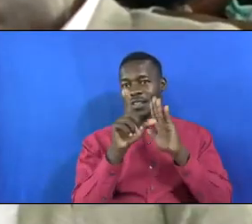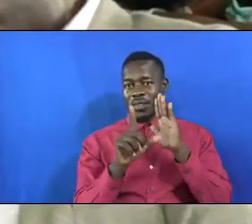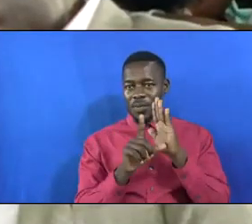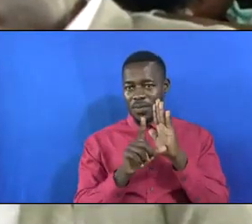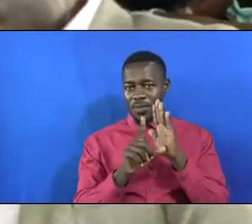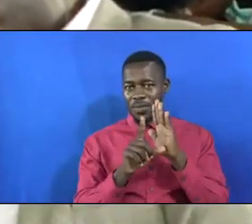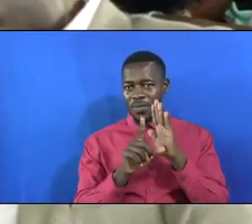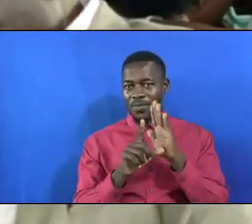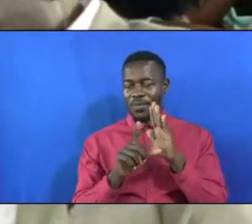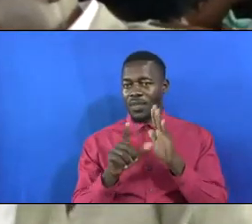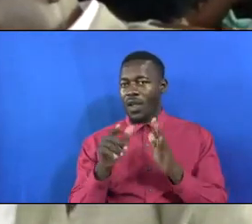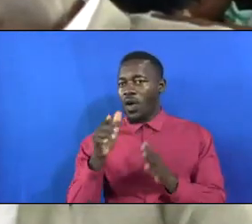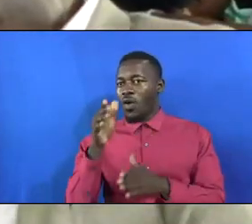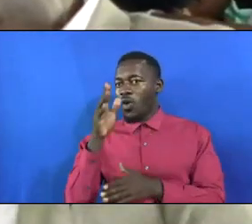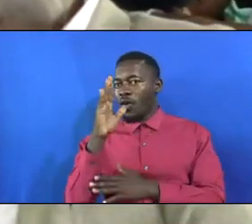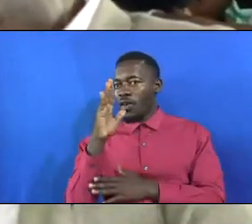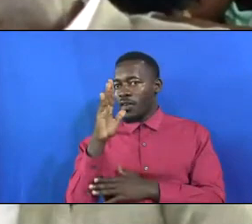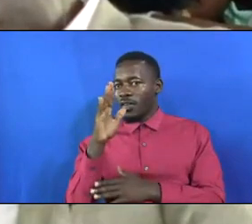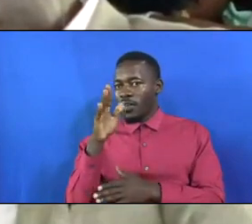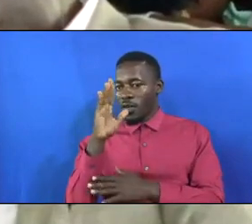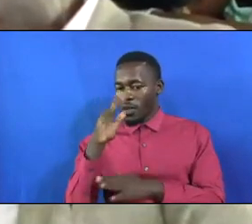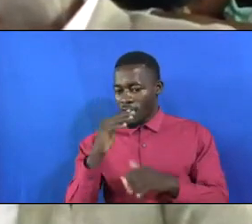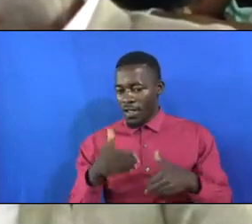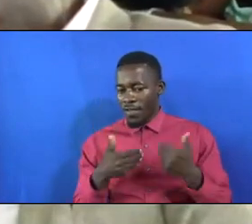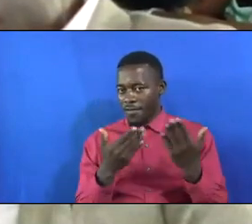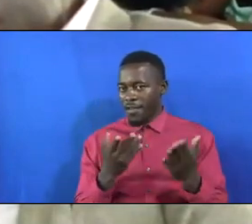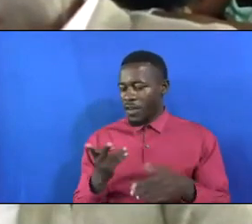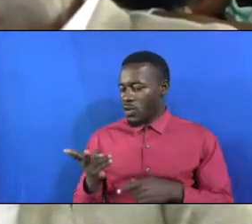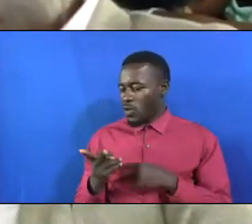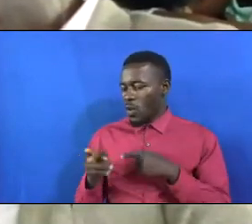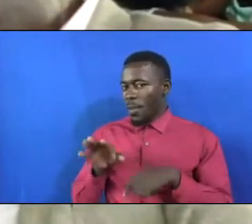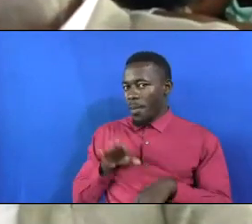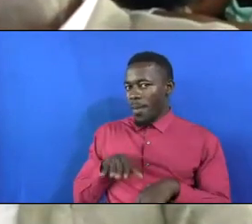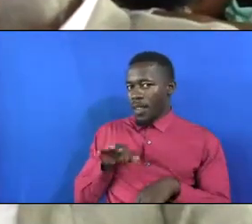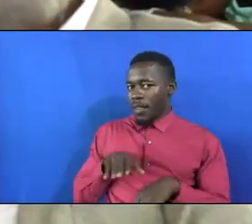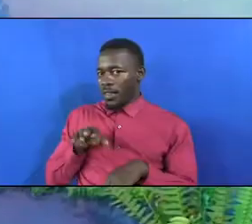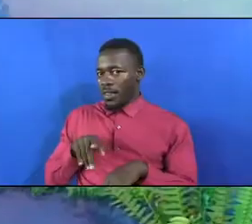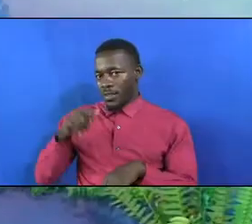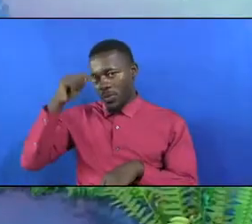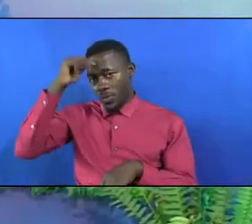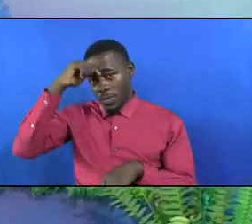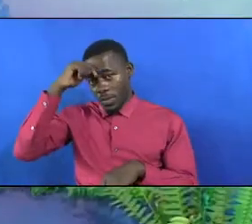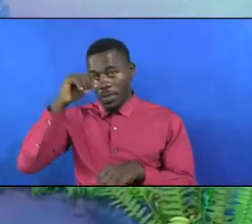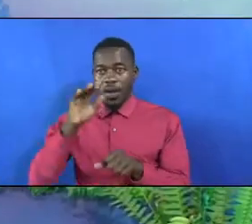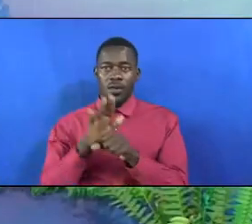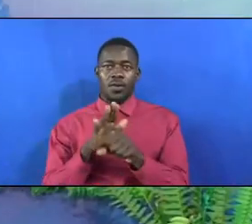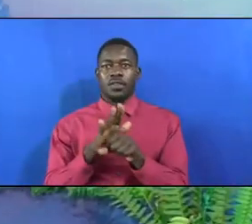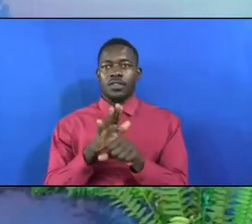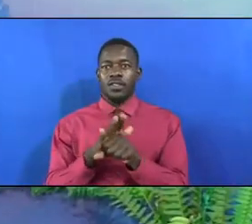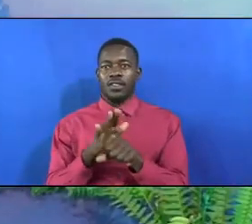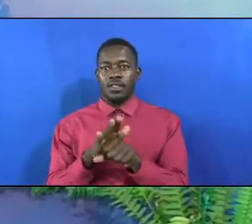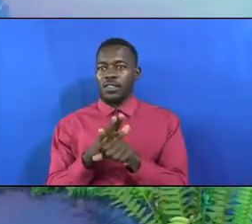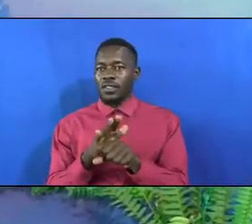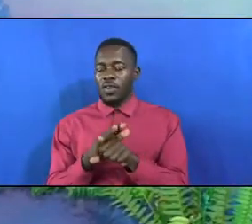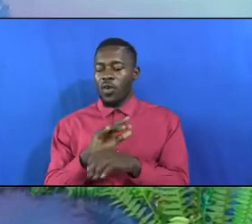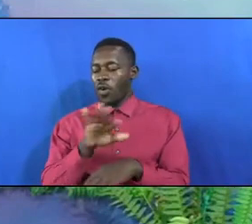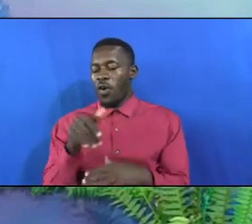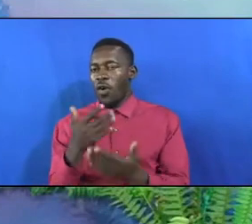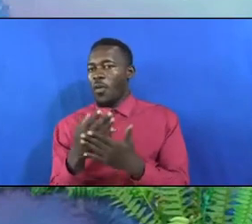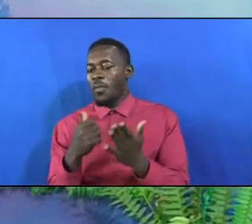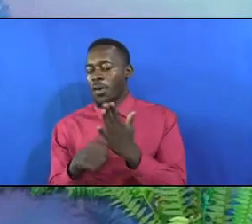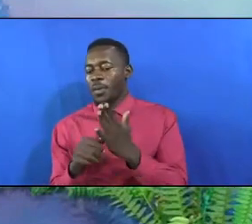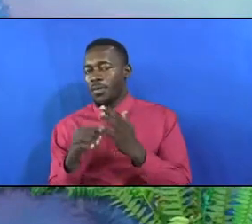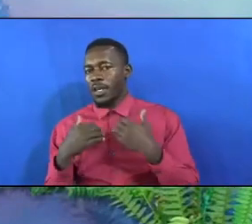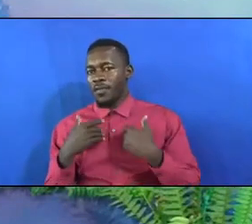that God gave these women exceeding wisdom. They handled the situation with a lot